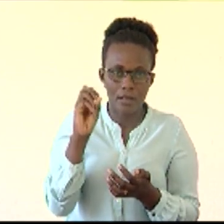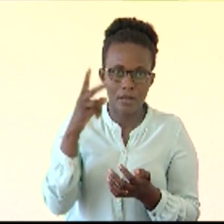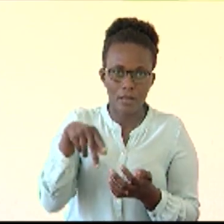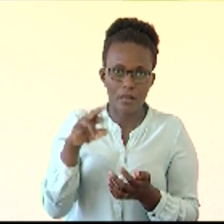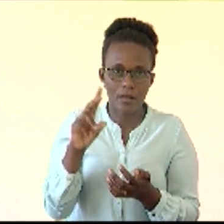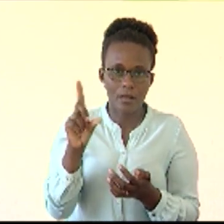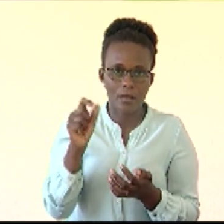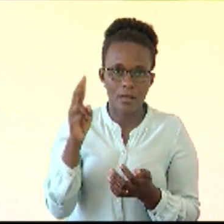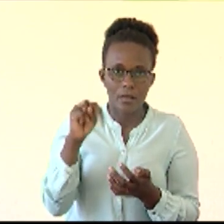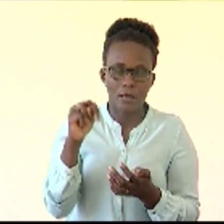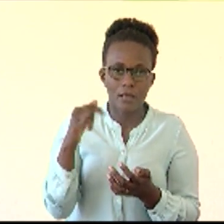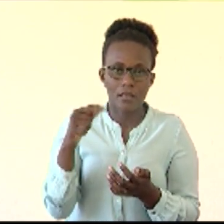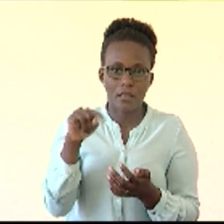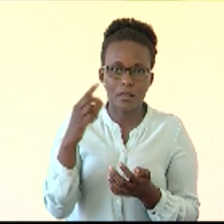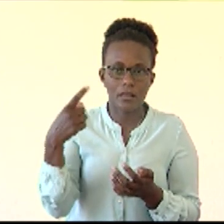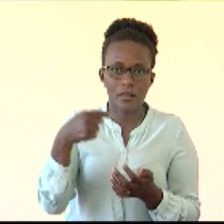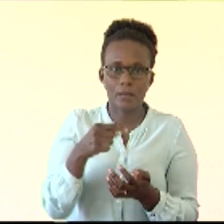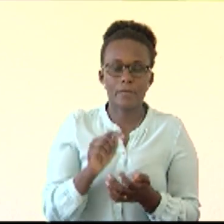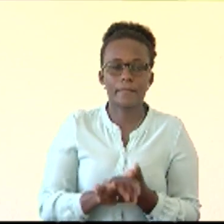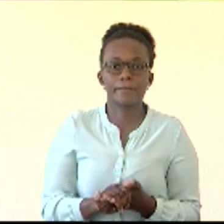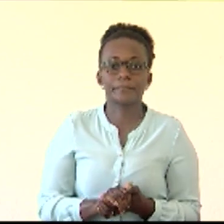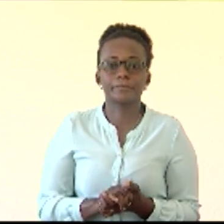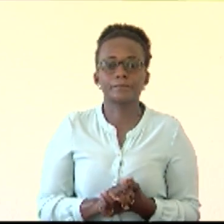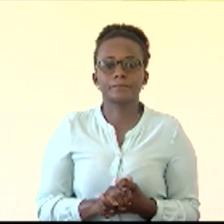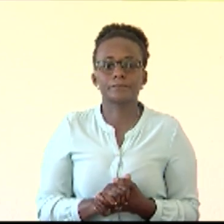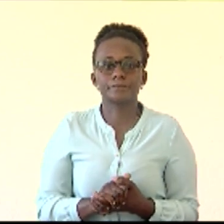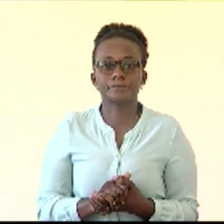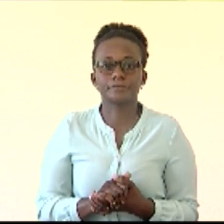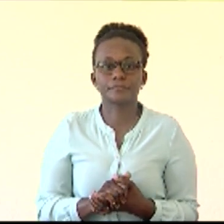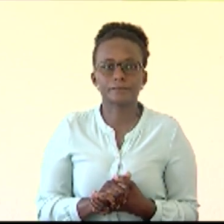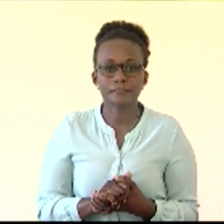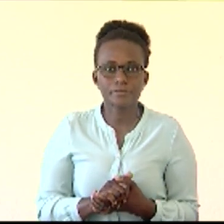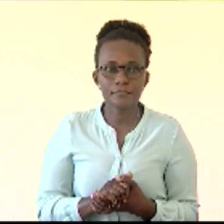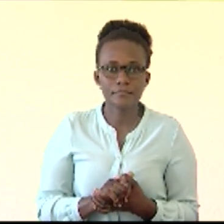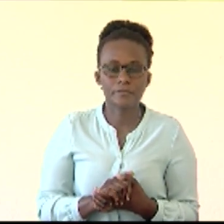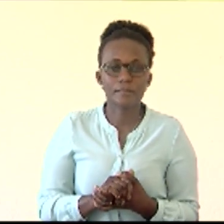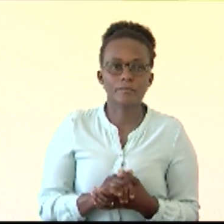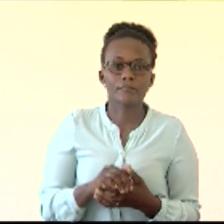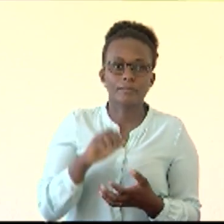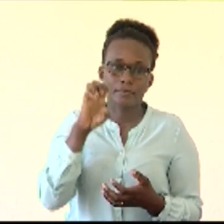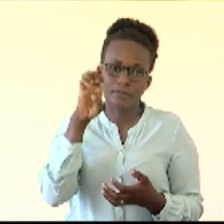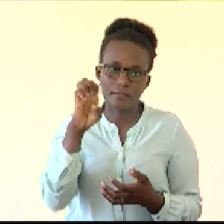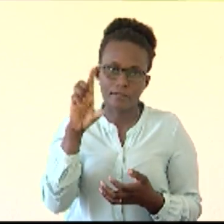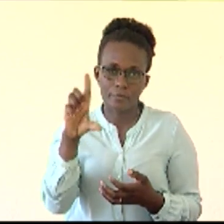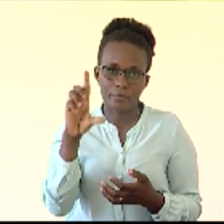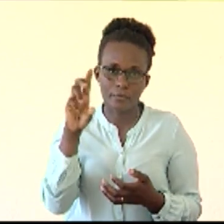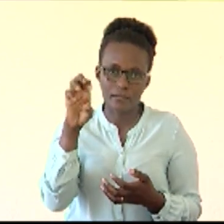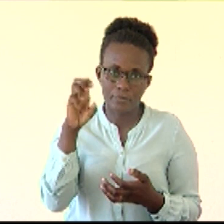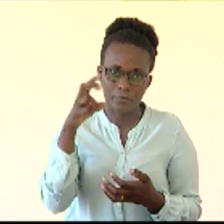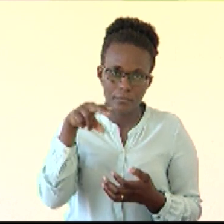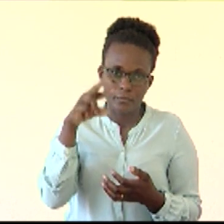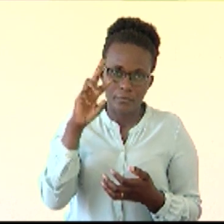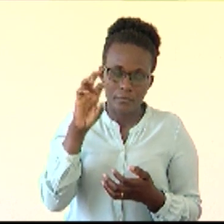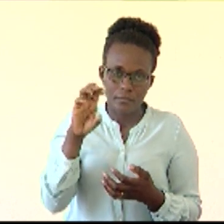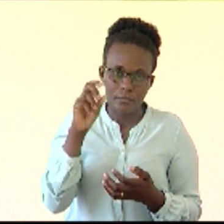to remember as far as electroplating is concerned. The electrolyte is an aqueous solution of a